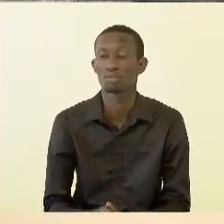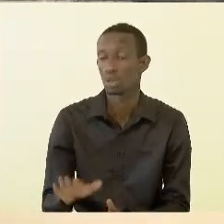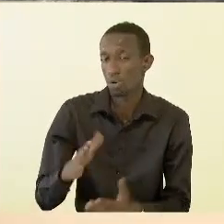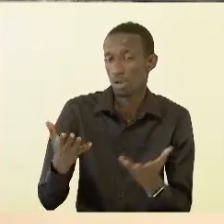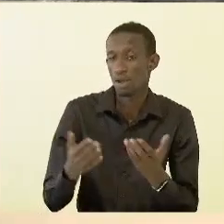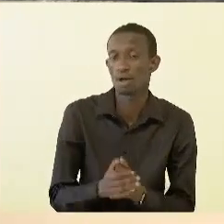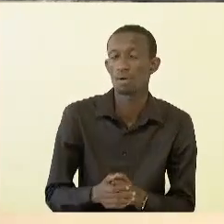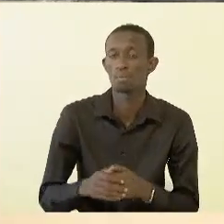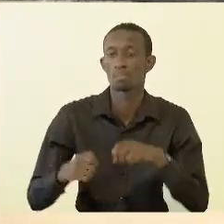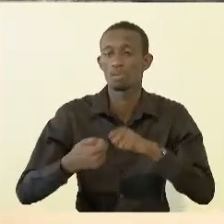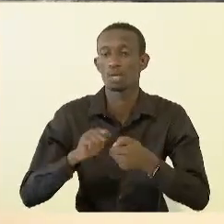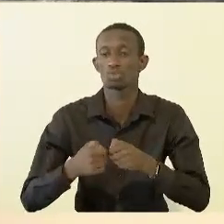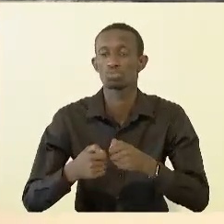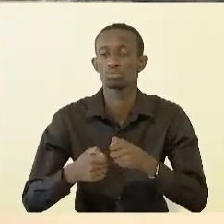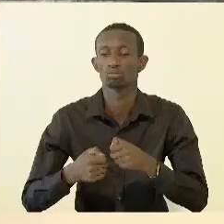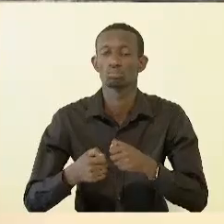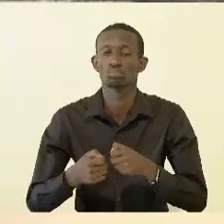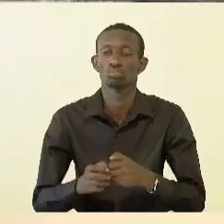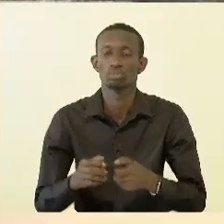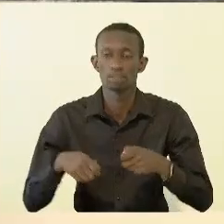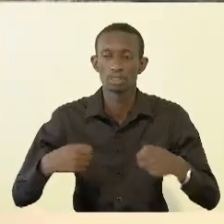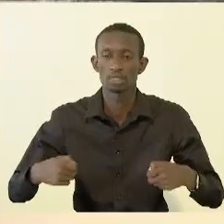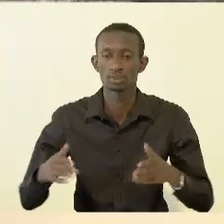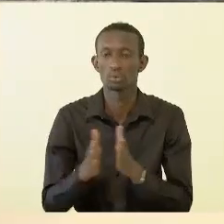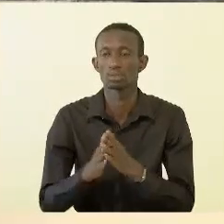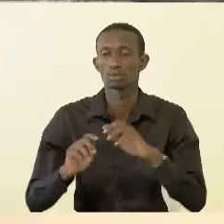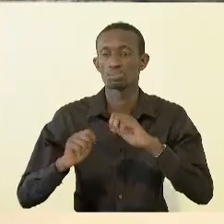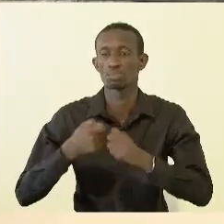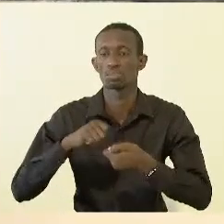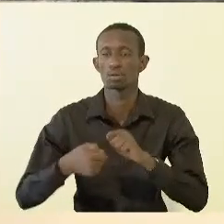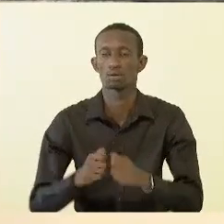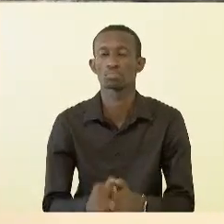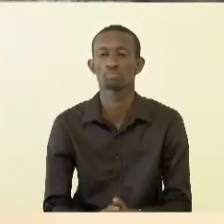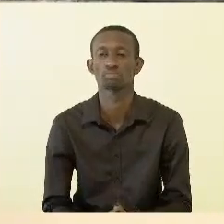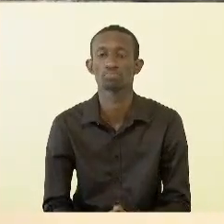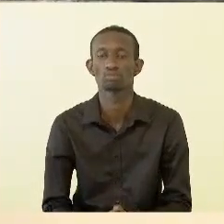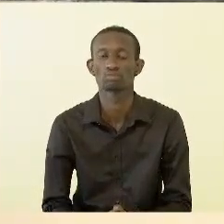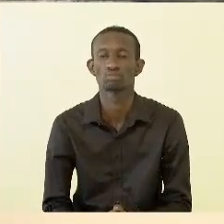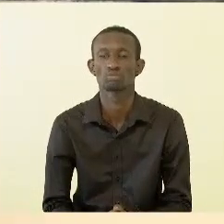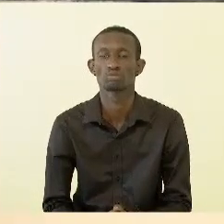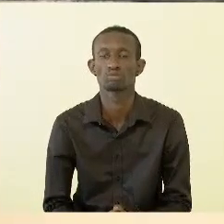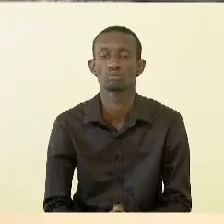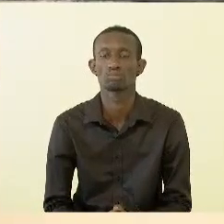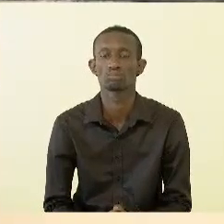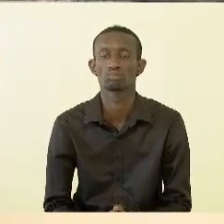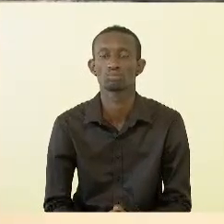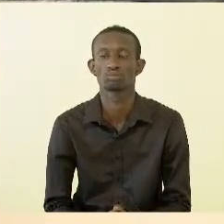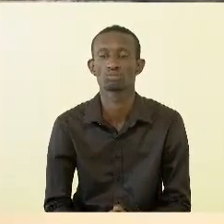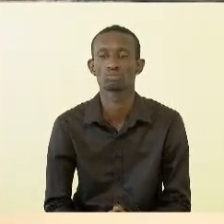metals react with water. I hope this was just a review, so I can